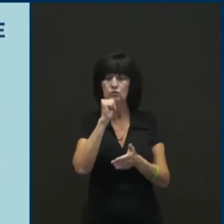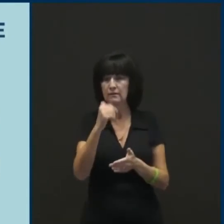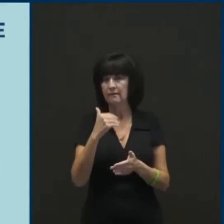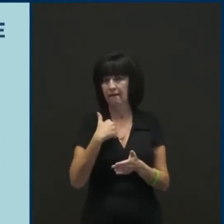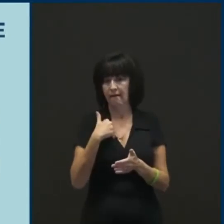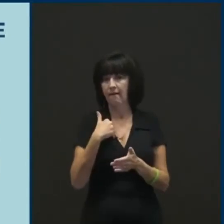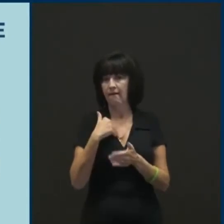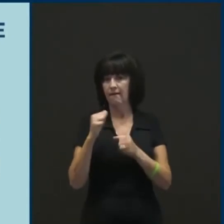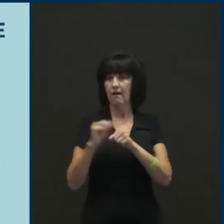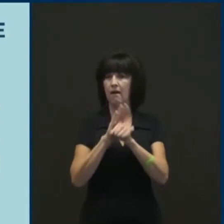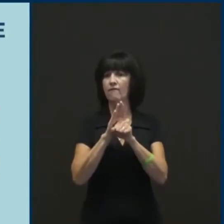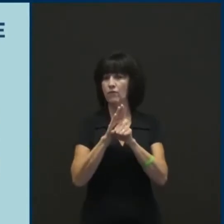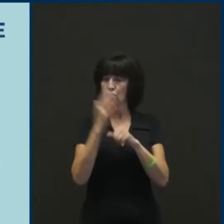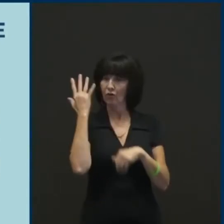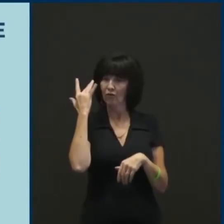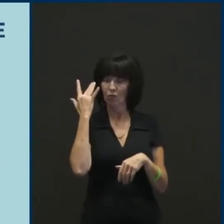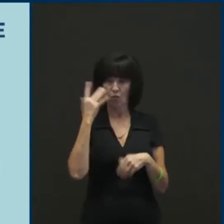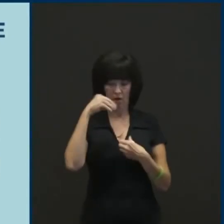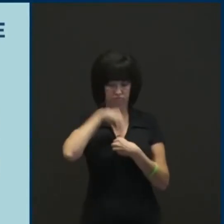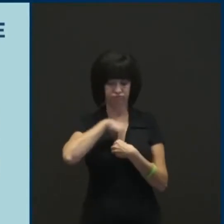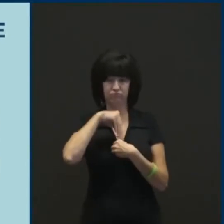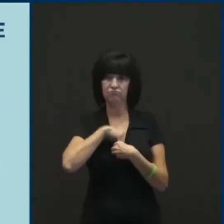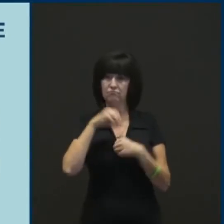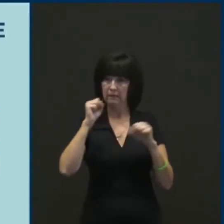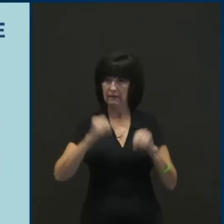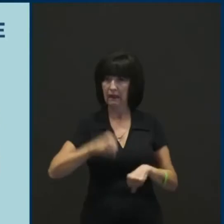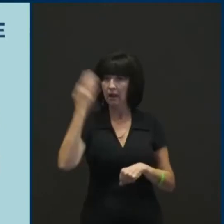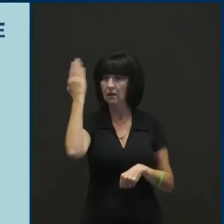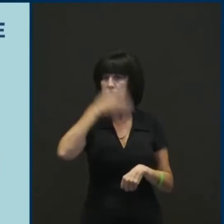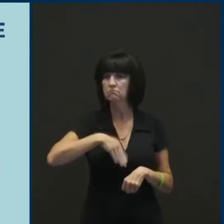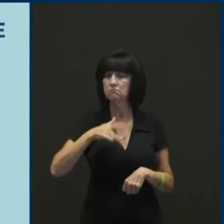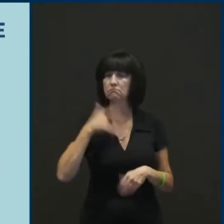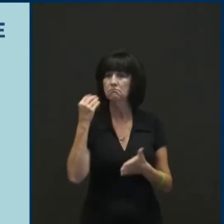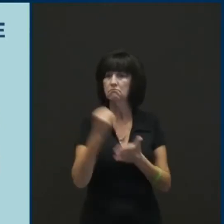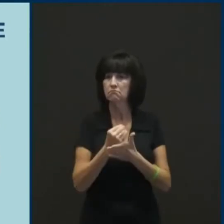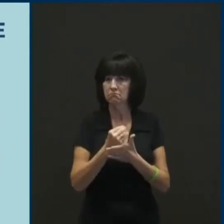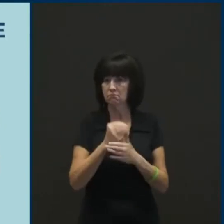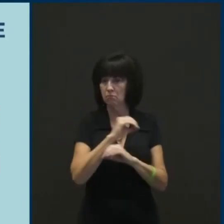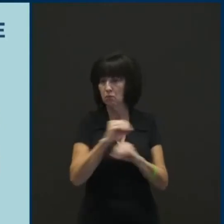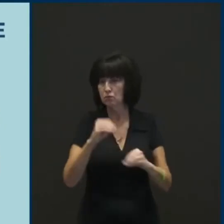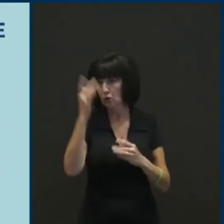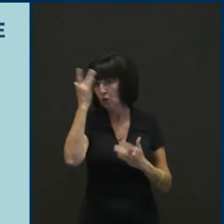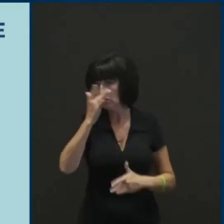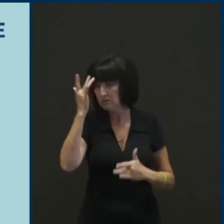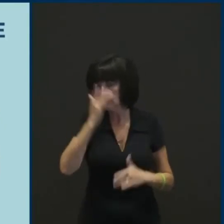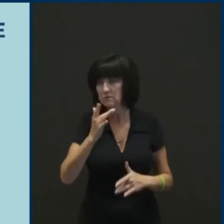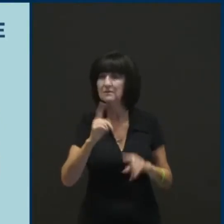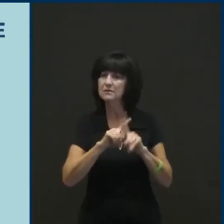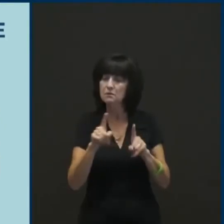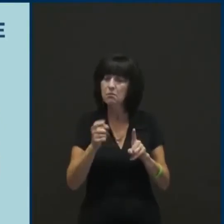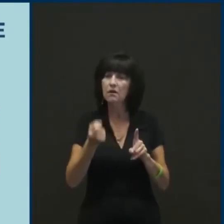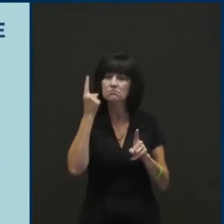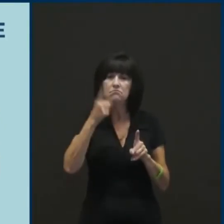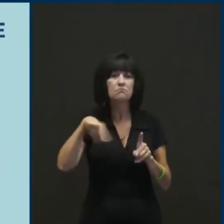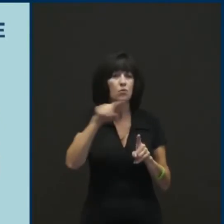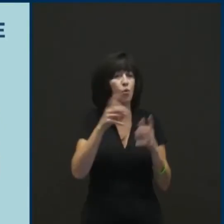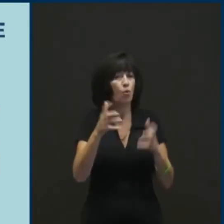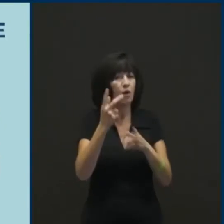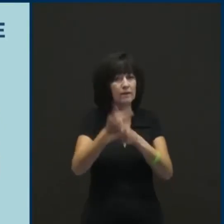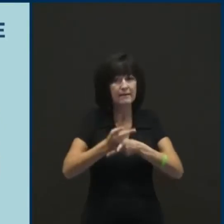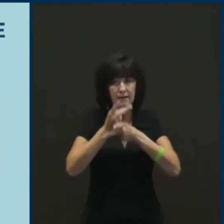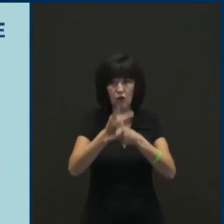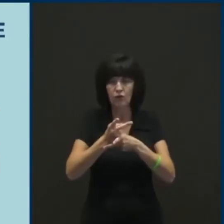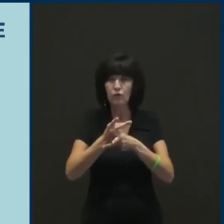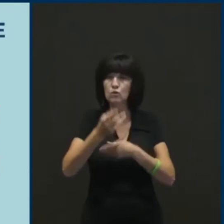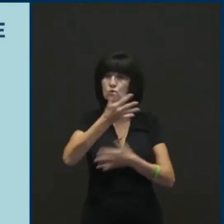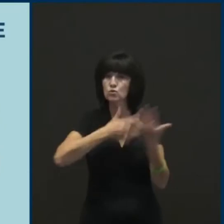if you are not symptomatic, on a fairly regular basis, and just being careful and cautious in social gatherings, mostly